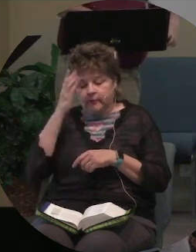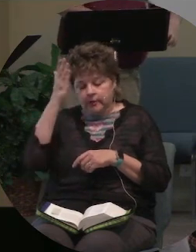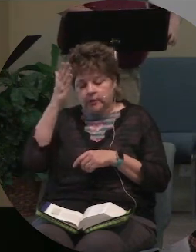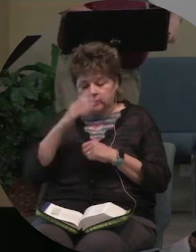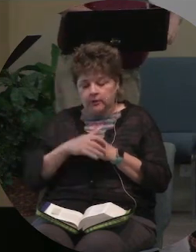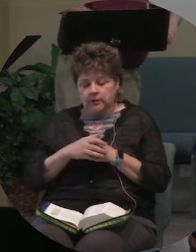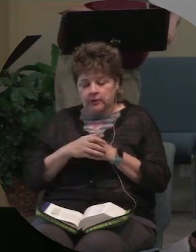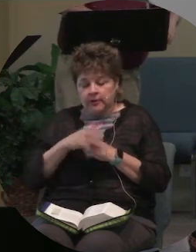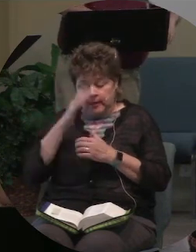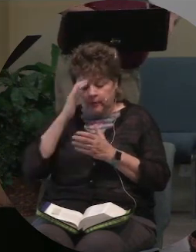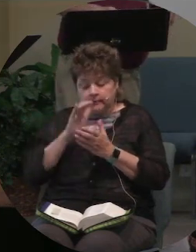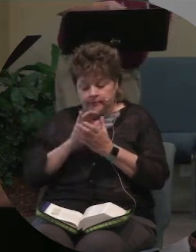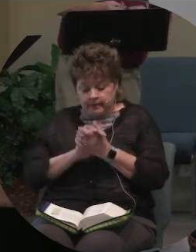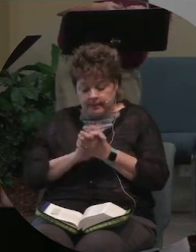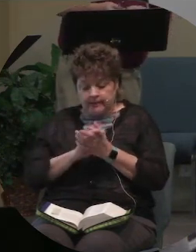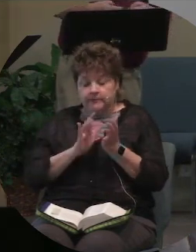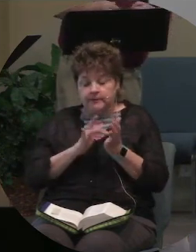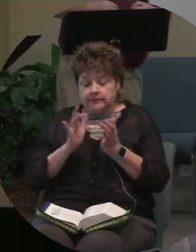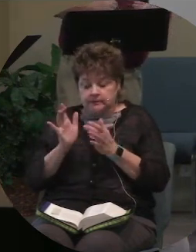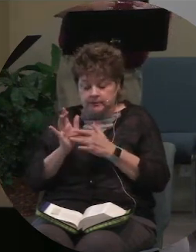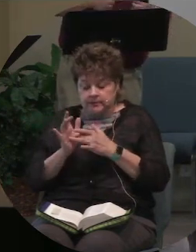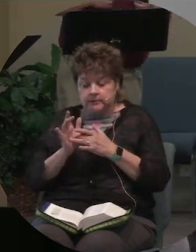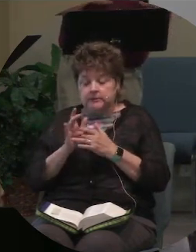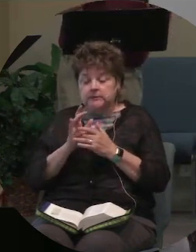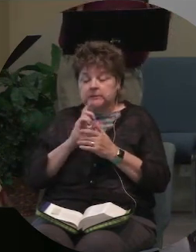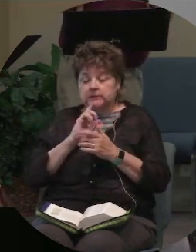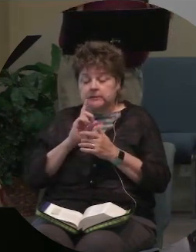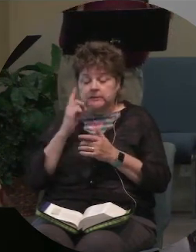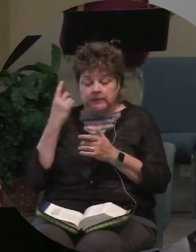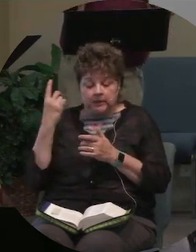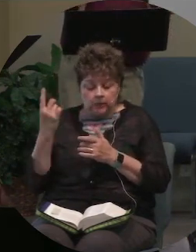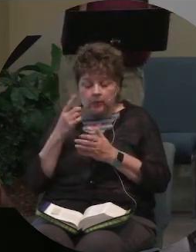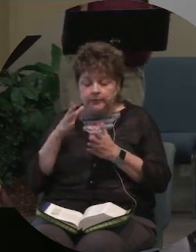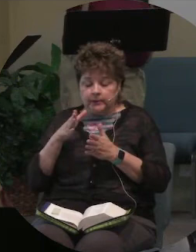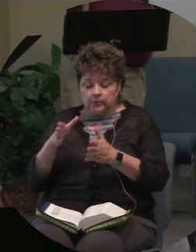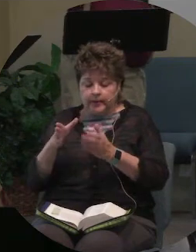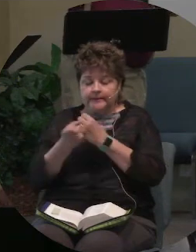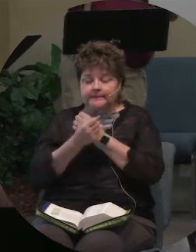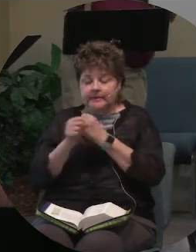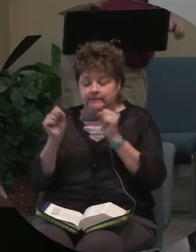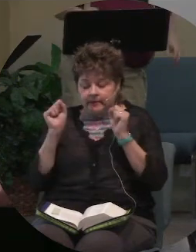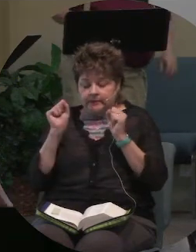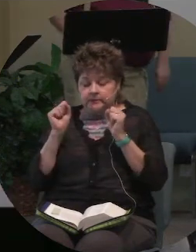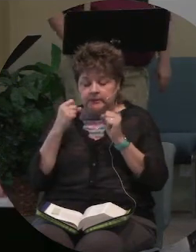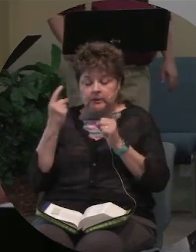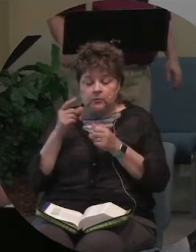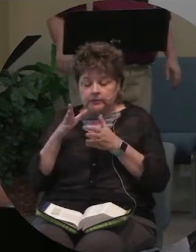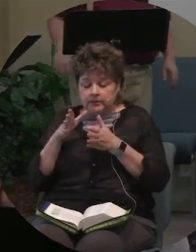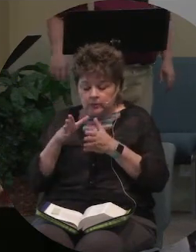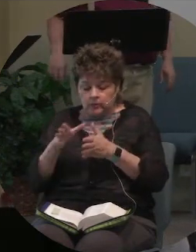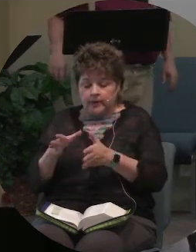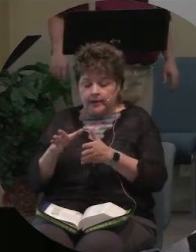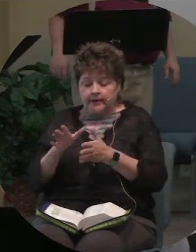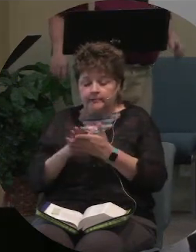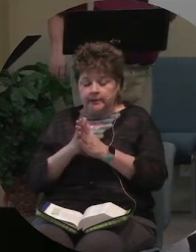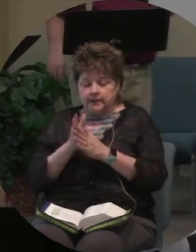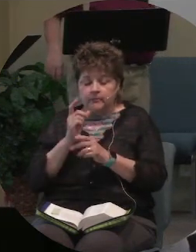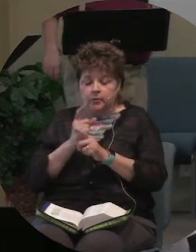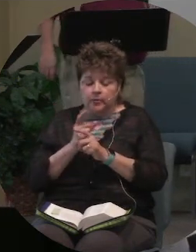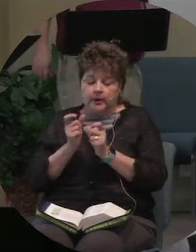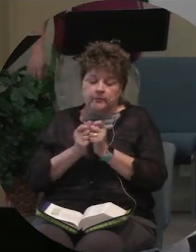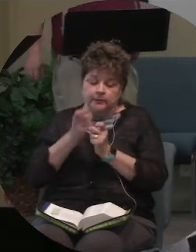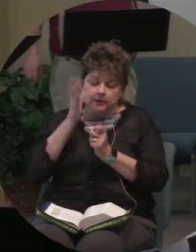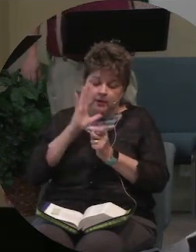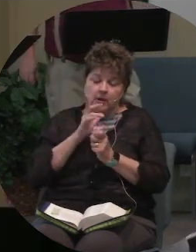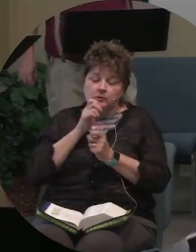That they would believe that Jesus is the only way to salvation, the only way to be right with the God who made